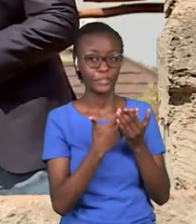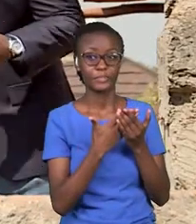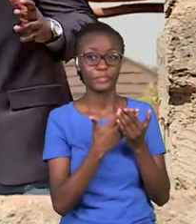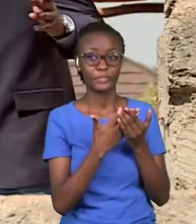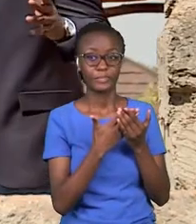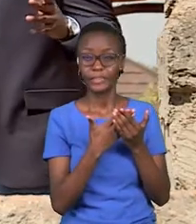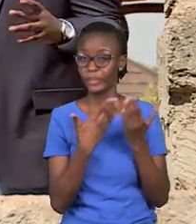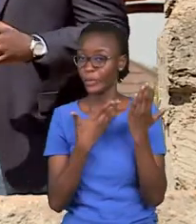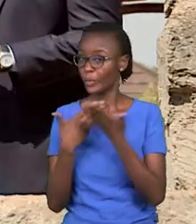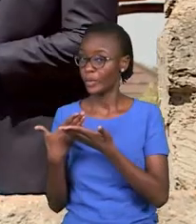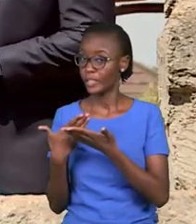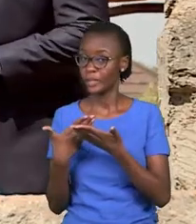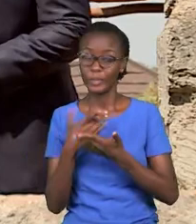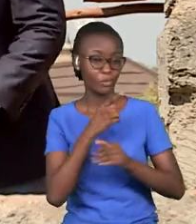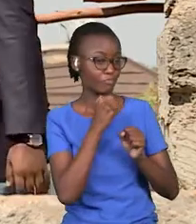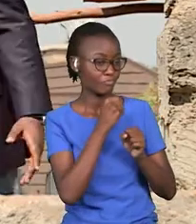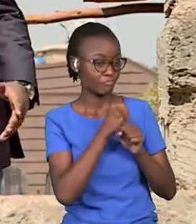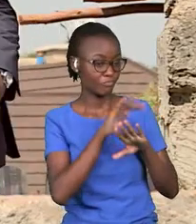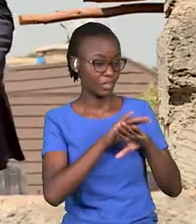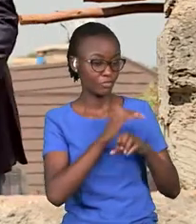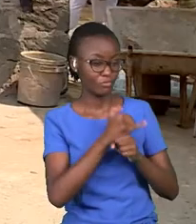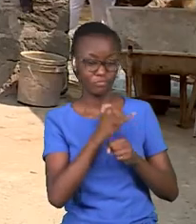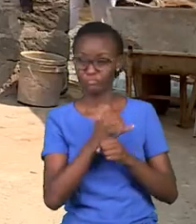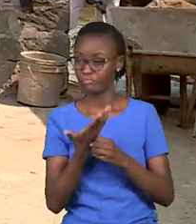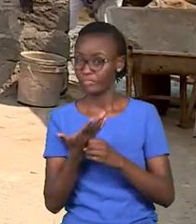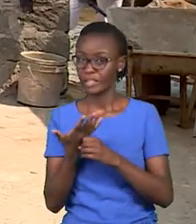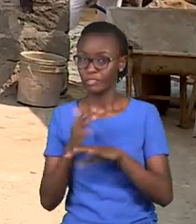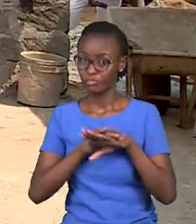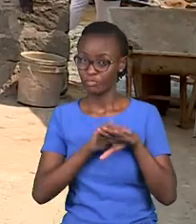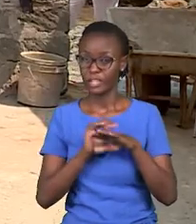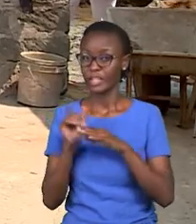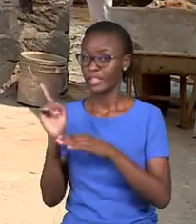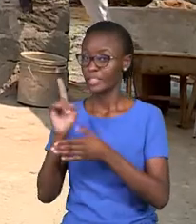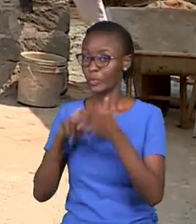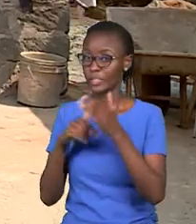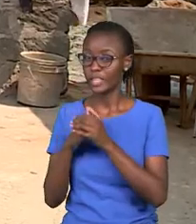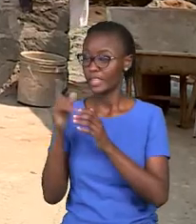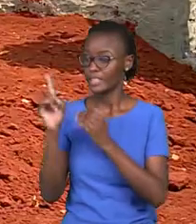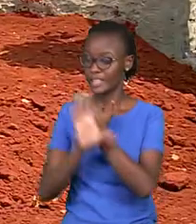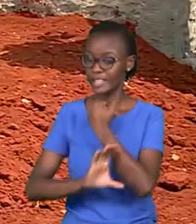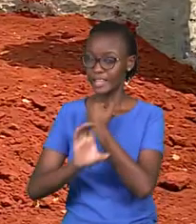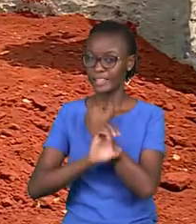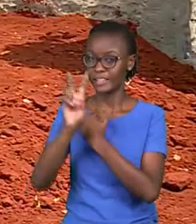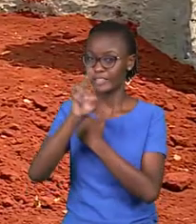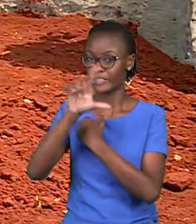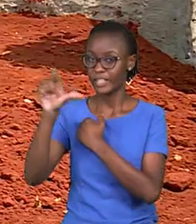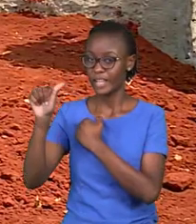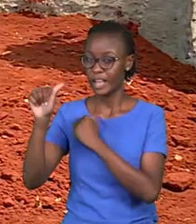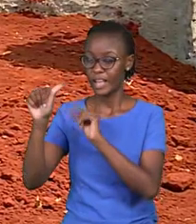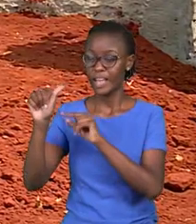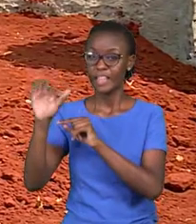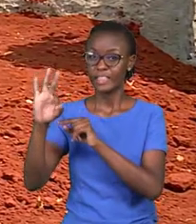sana, Lincoln. Nice job you're doing here. Thank you. What's this? It's a, what I'll call a country villa. A country villa. It's a three-bedroom